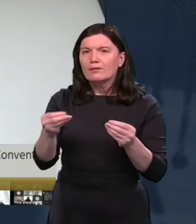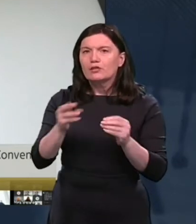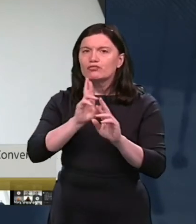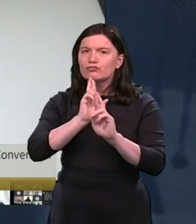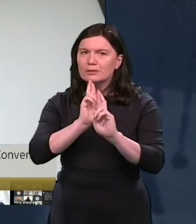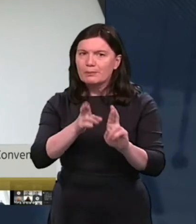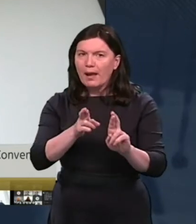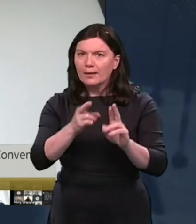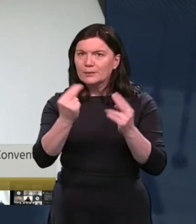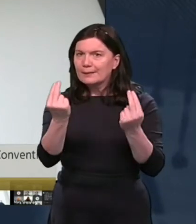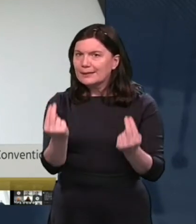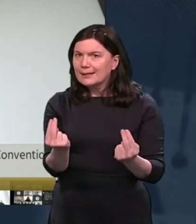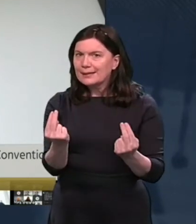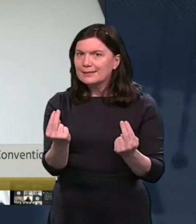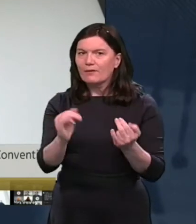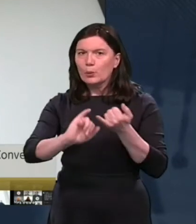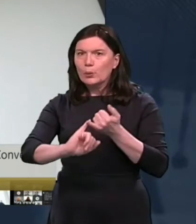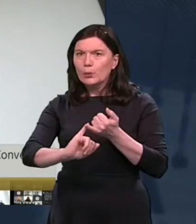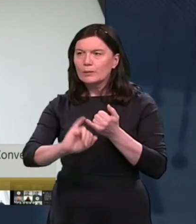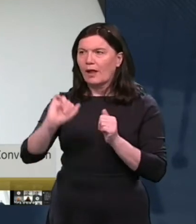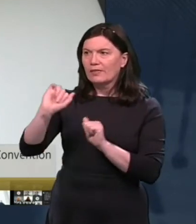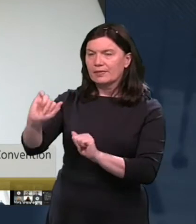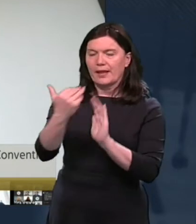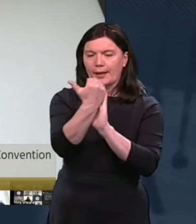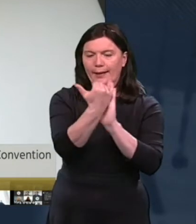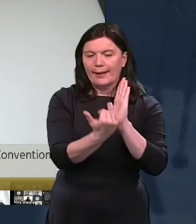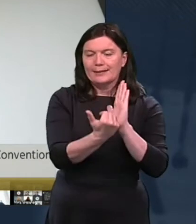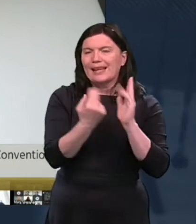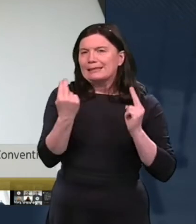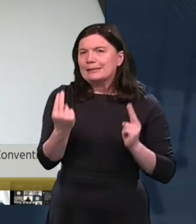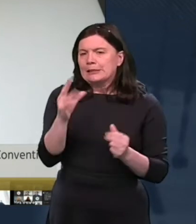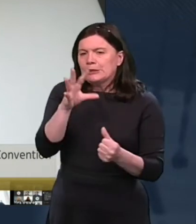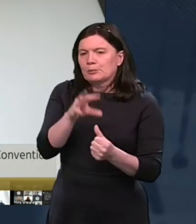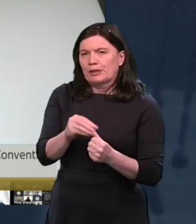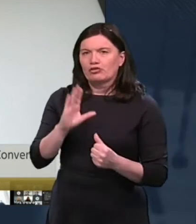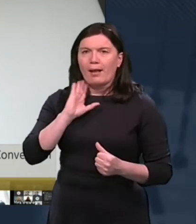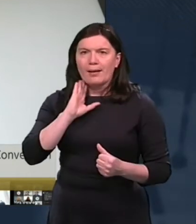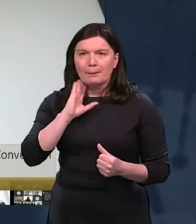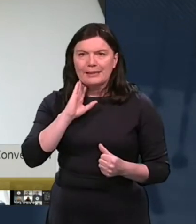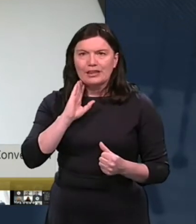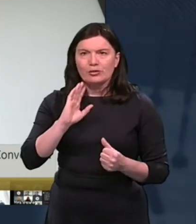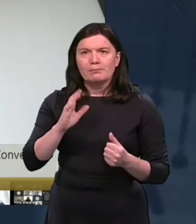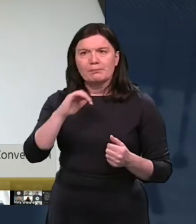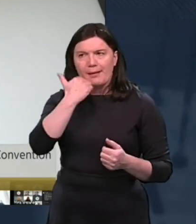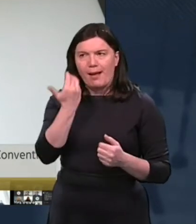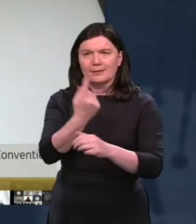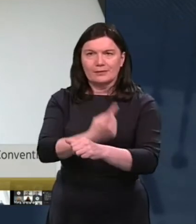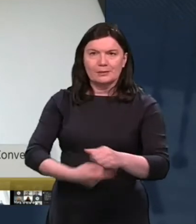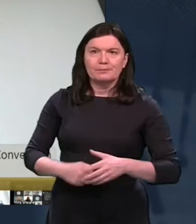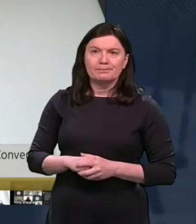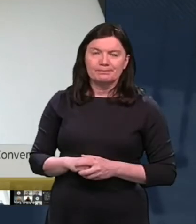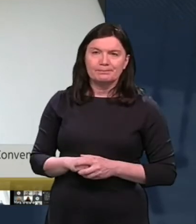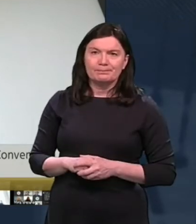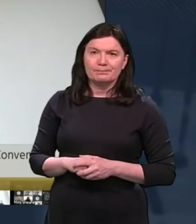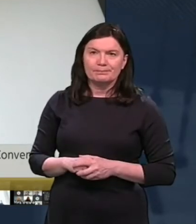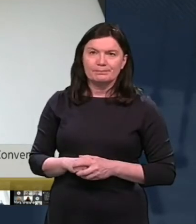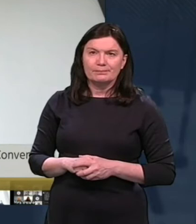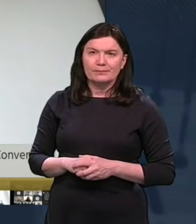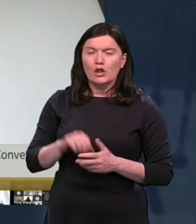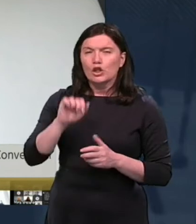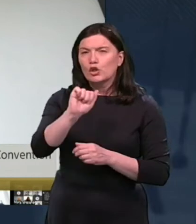of those on their list that are in need of special accommodation for disabilities. In terms of your question, it normally